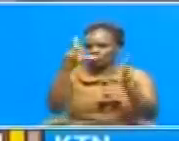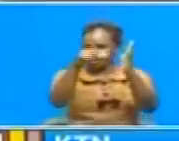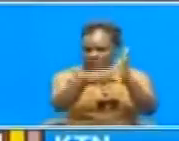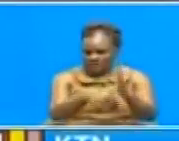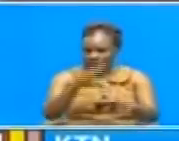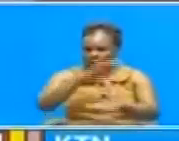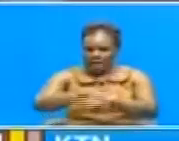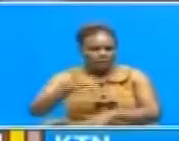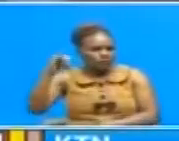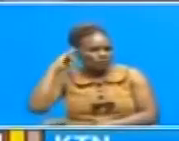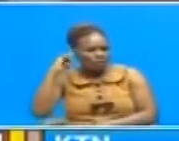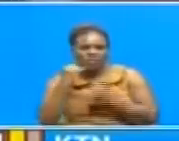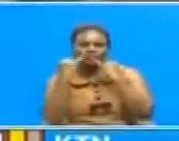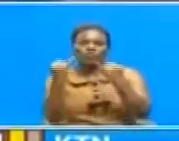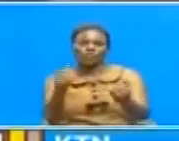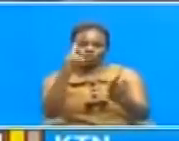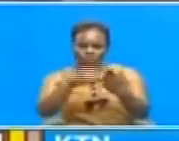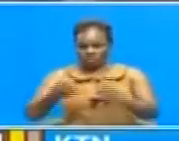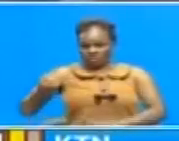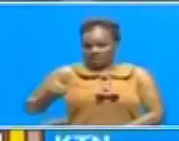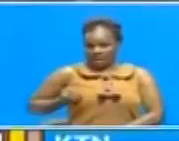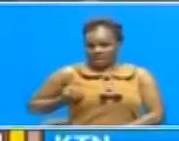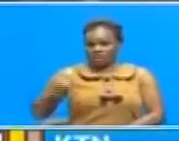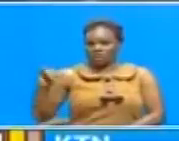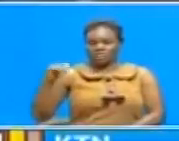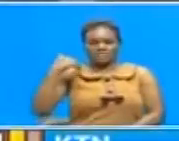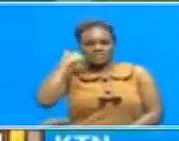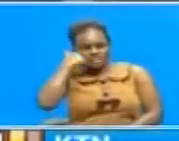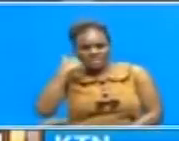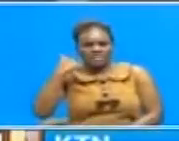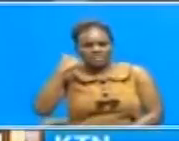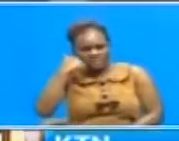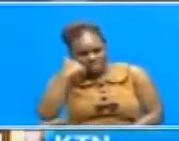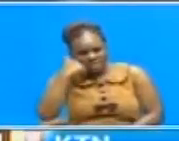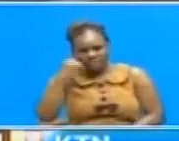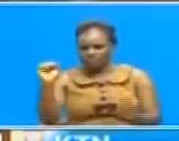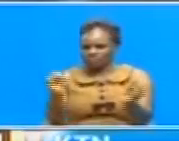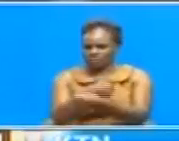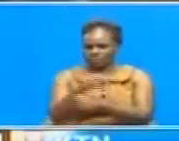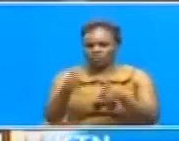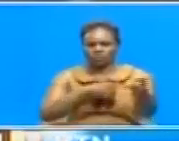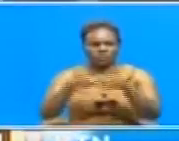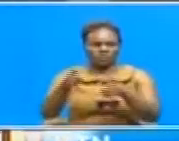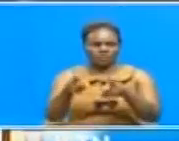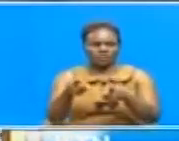received a phone call with information that the girl had been taken ill and was not fit to travel. Nikamwambia basi nirudisheni mtoto